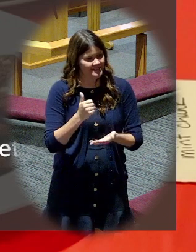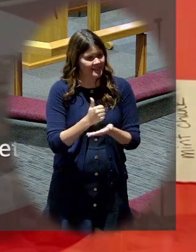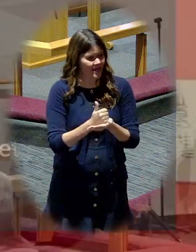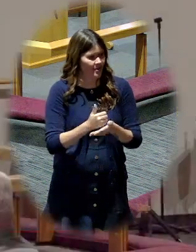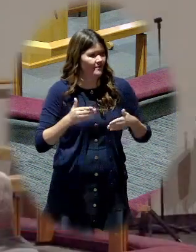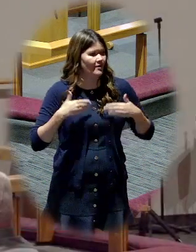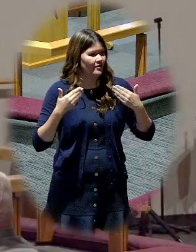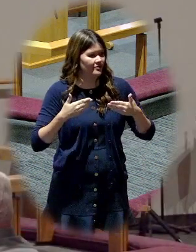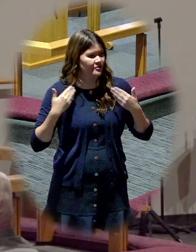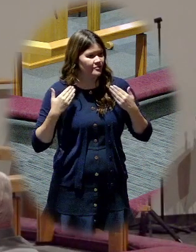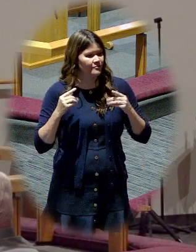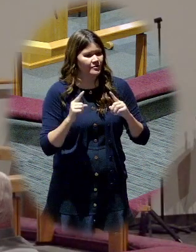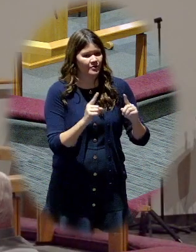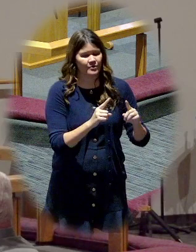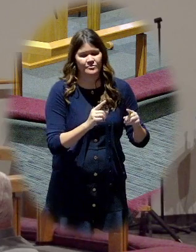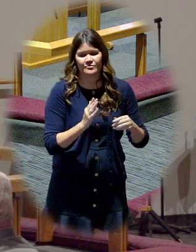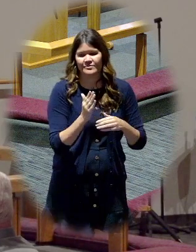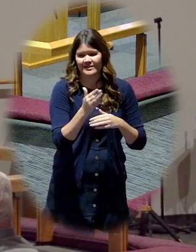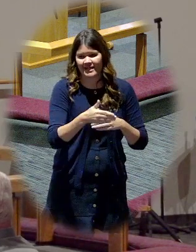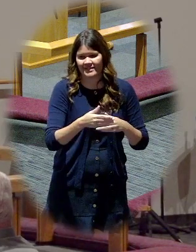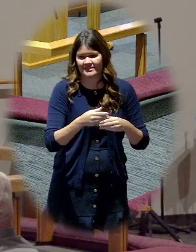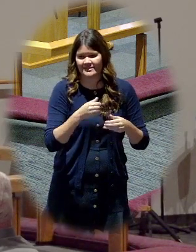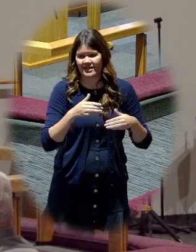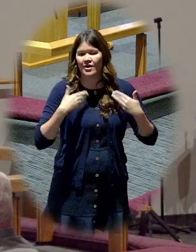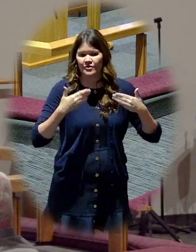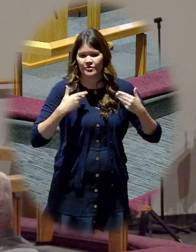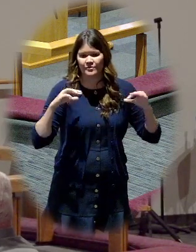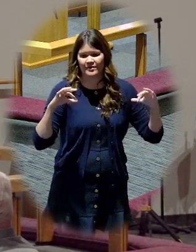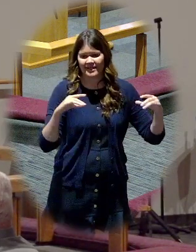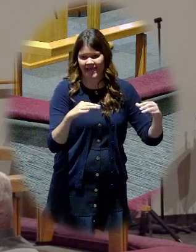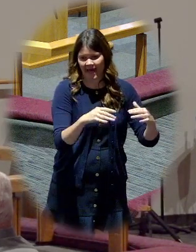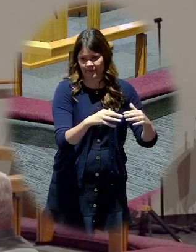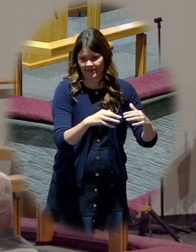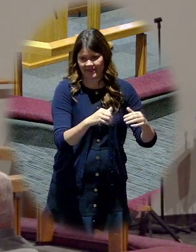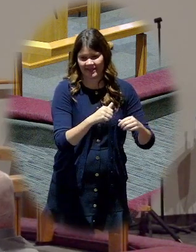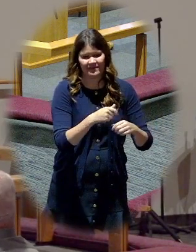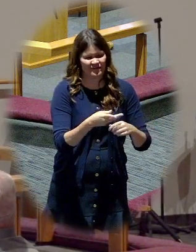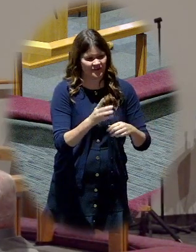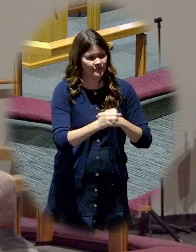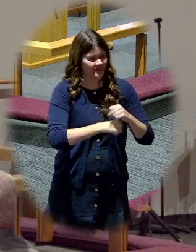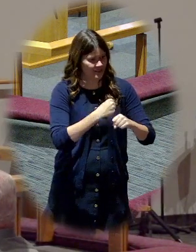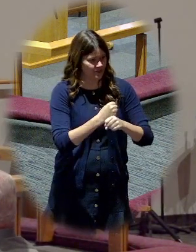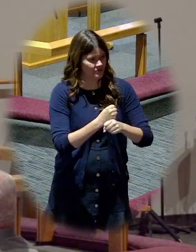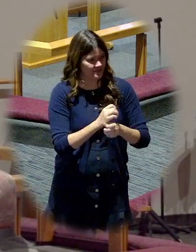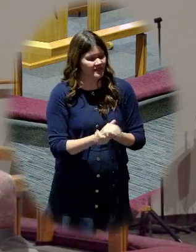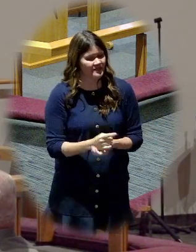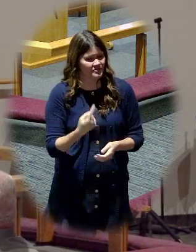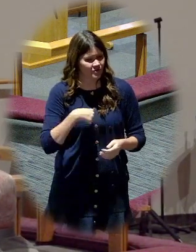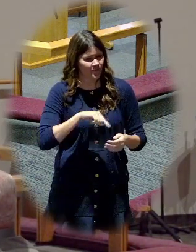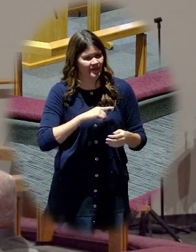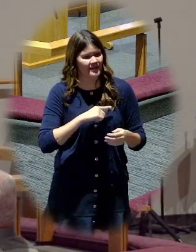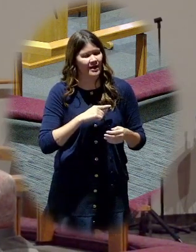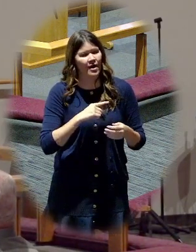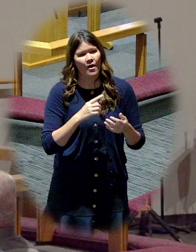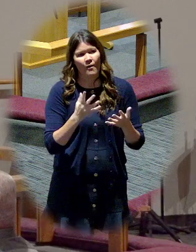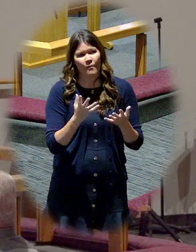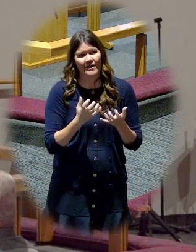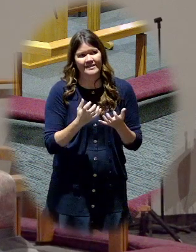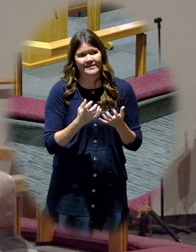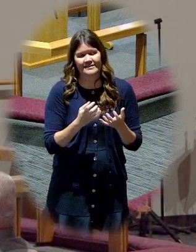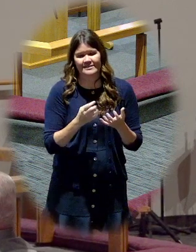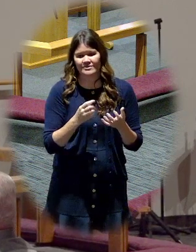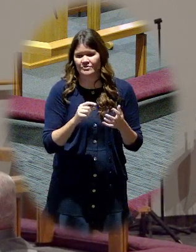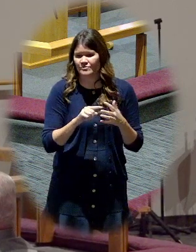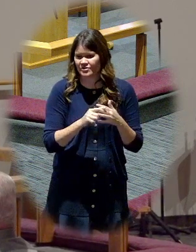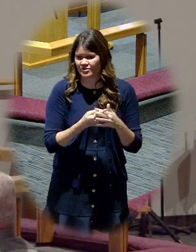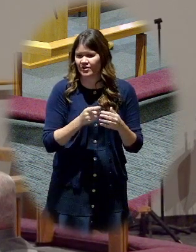for the next youth gathering in a couple of years. So we kind of want to make this kind of a yearly thing. So hopefully you'll find some